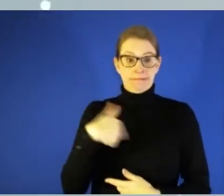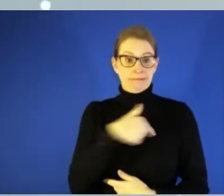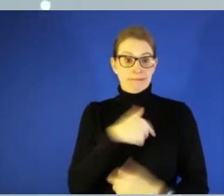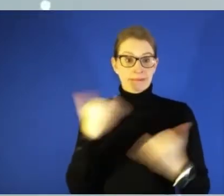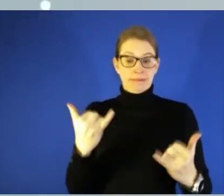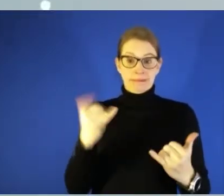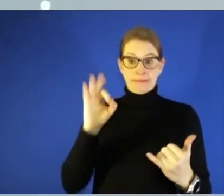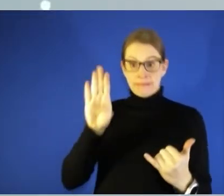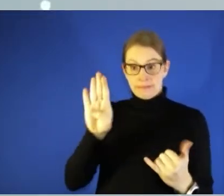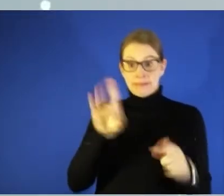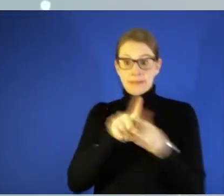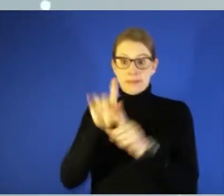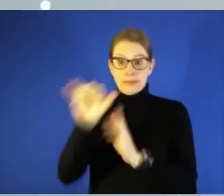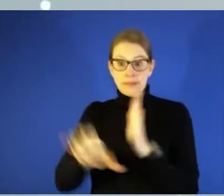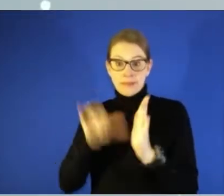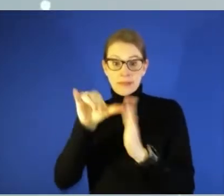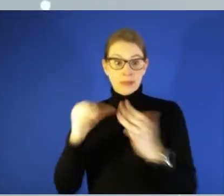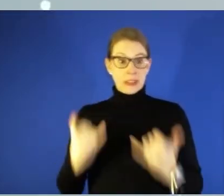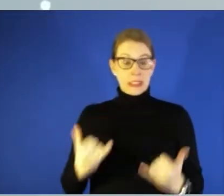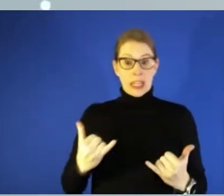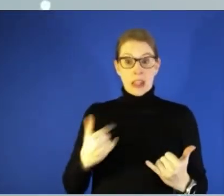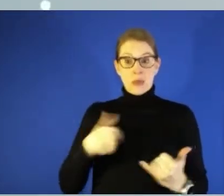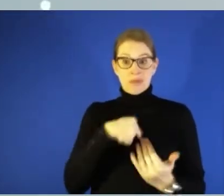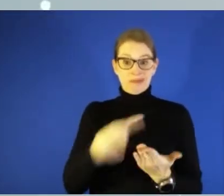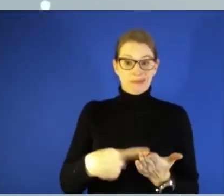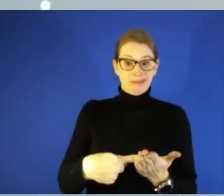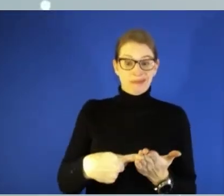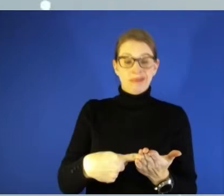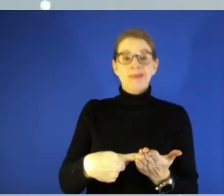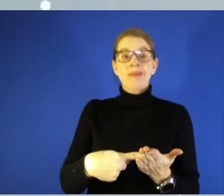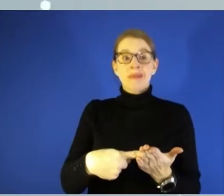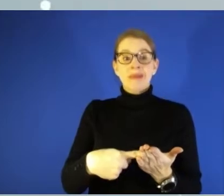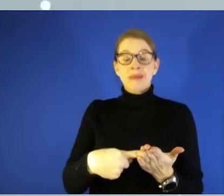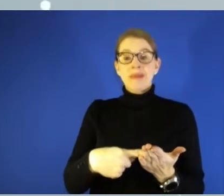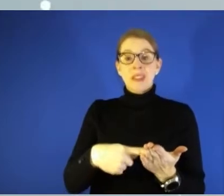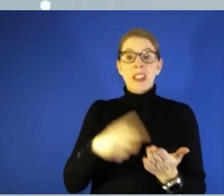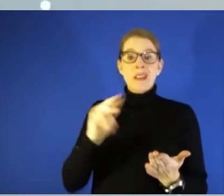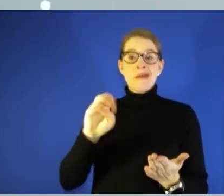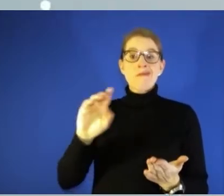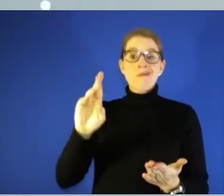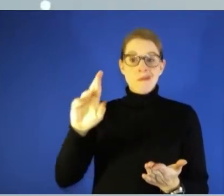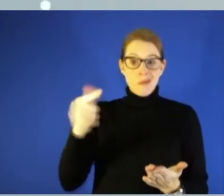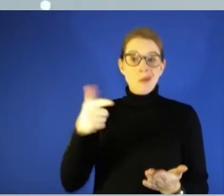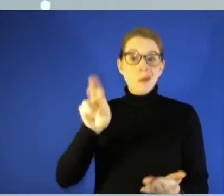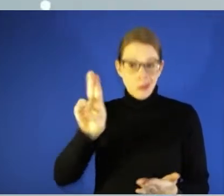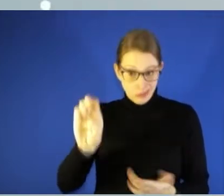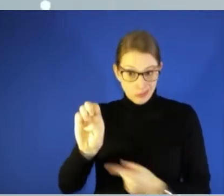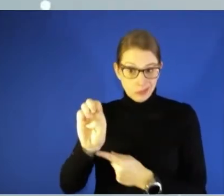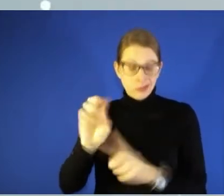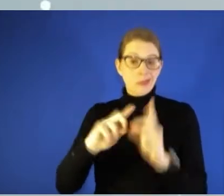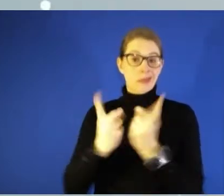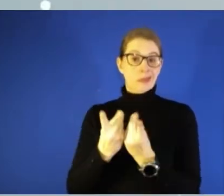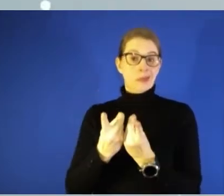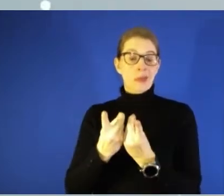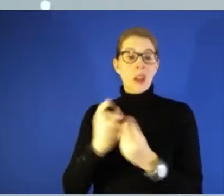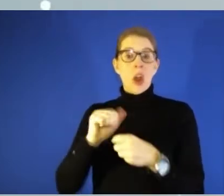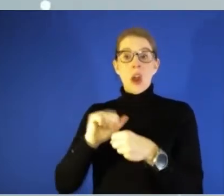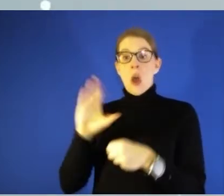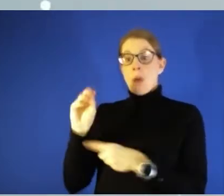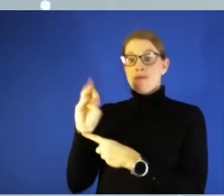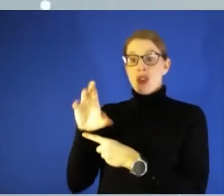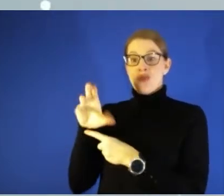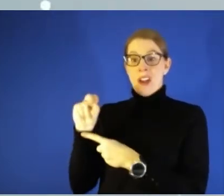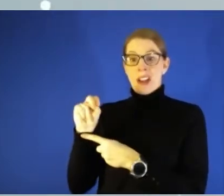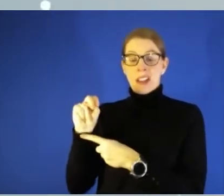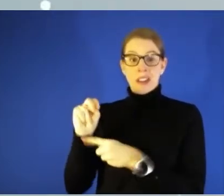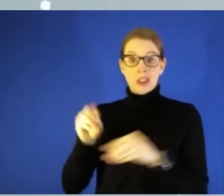are taking you inside the Decedent Affairs Department, otherwise known as the Morgue, how the Omicron surge is impacting the work they